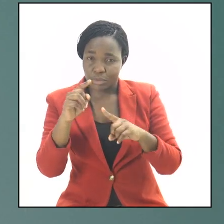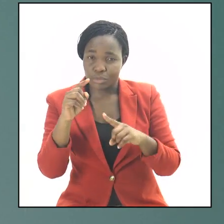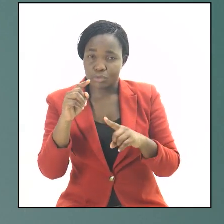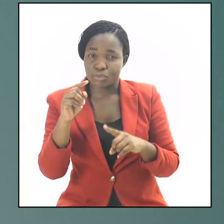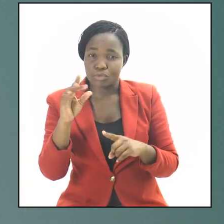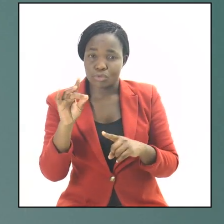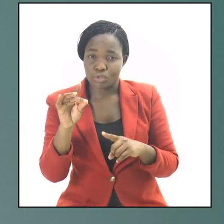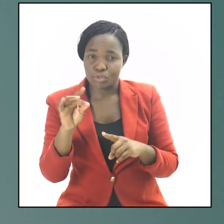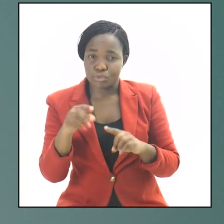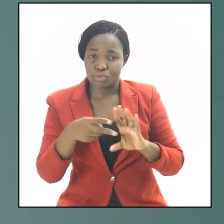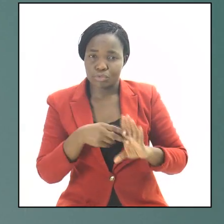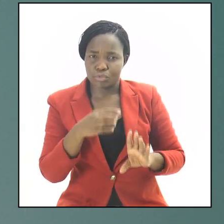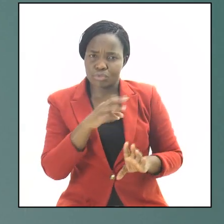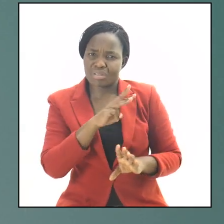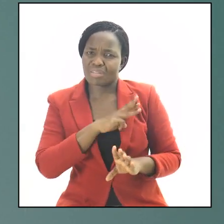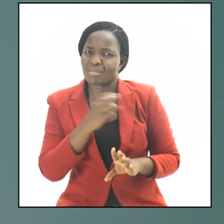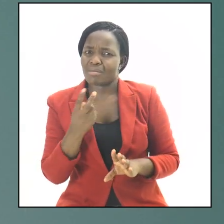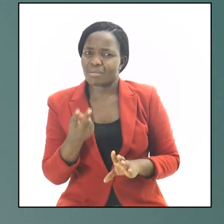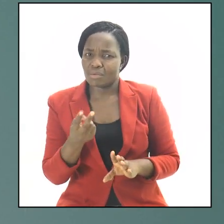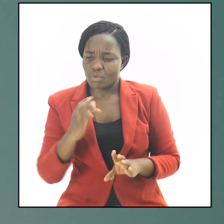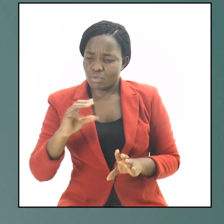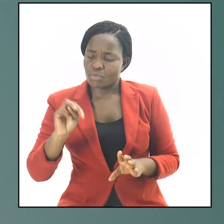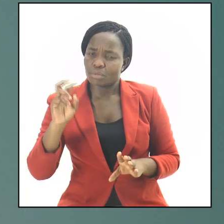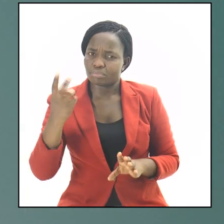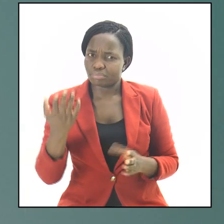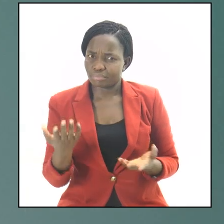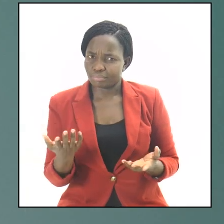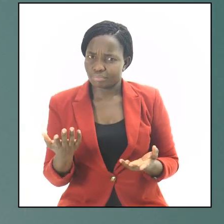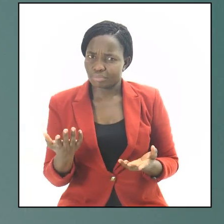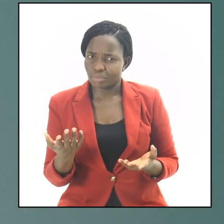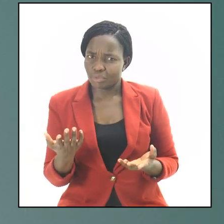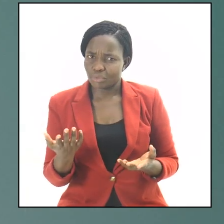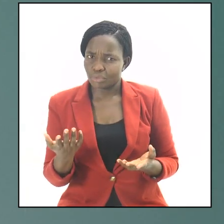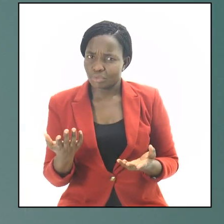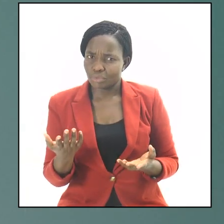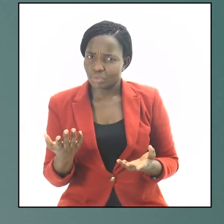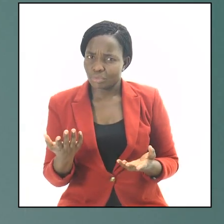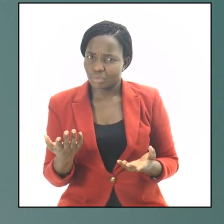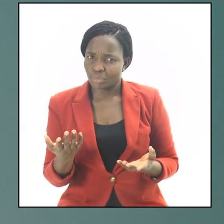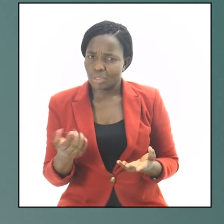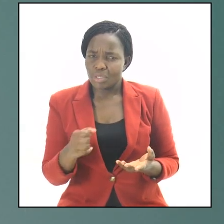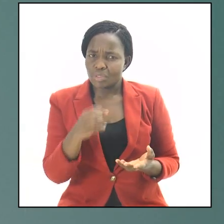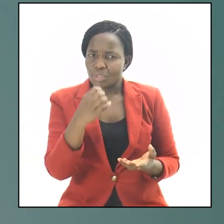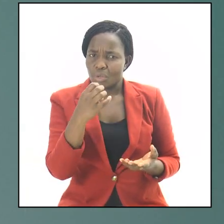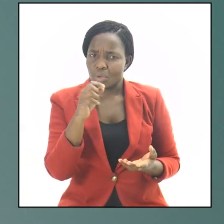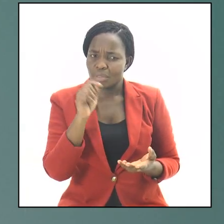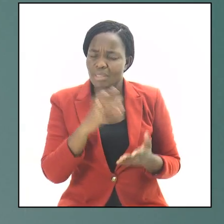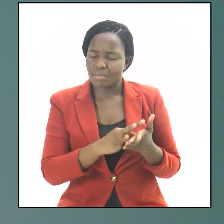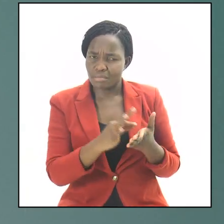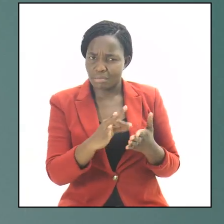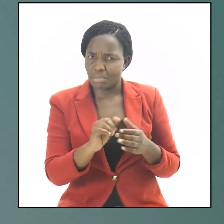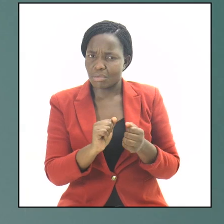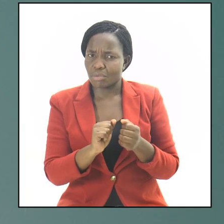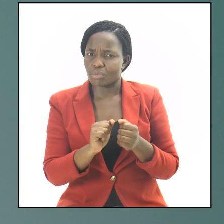the formula changes a bit. The perpendicular height is 4 centimeters. The formula will then be